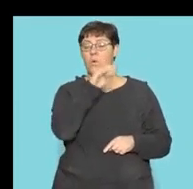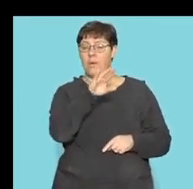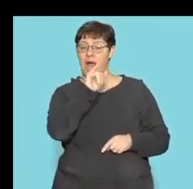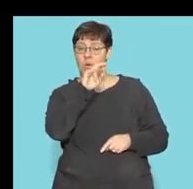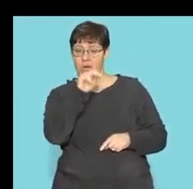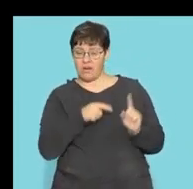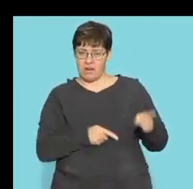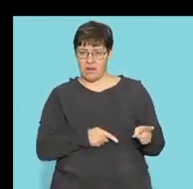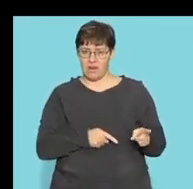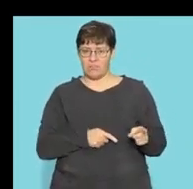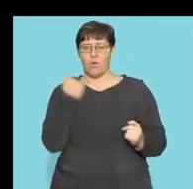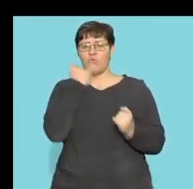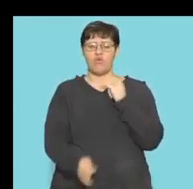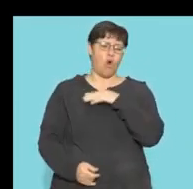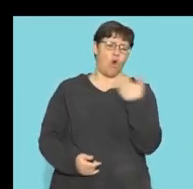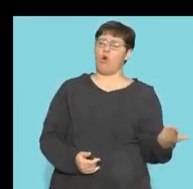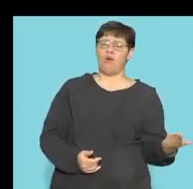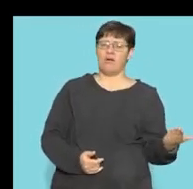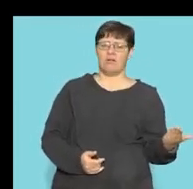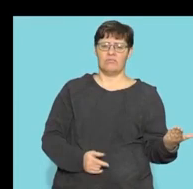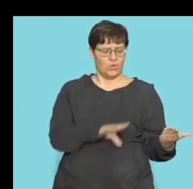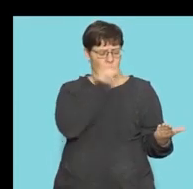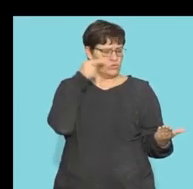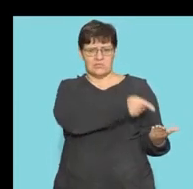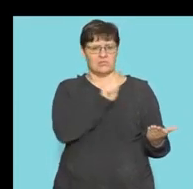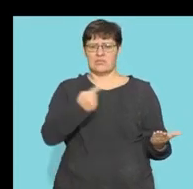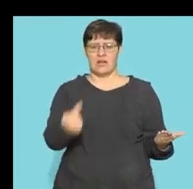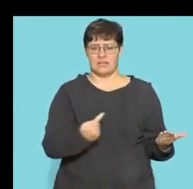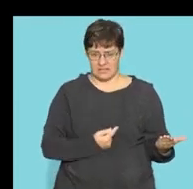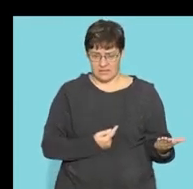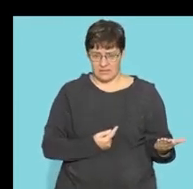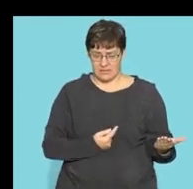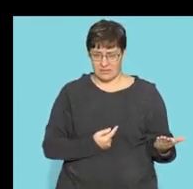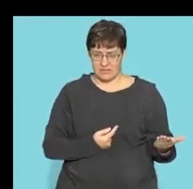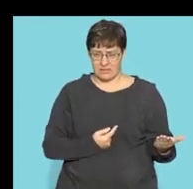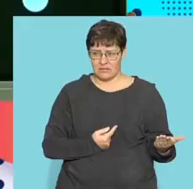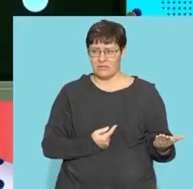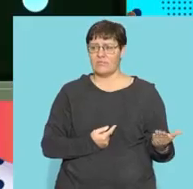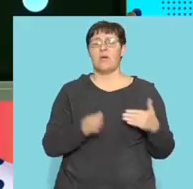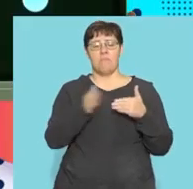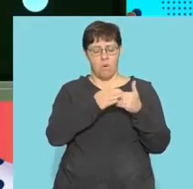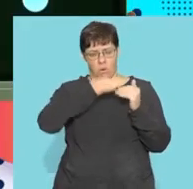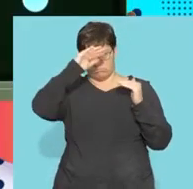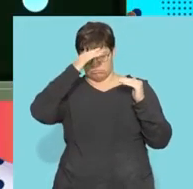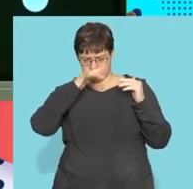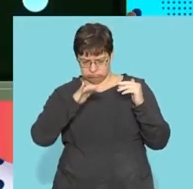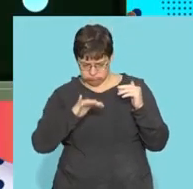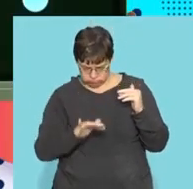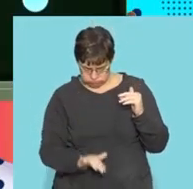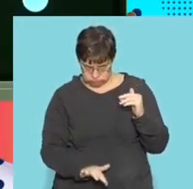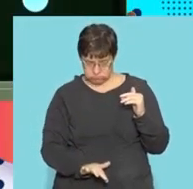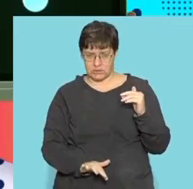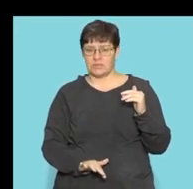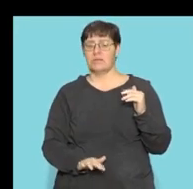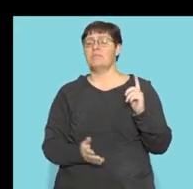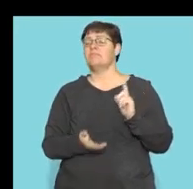there are the copper ions. So they're on the wrong side of the table. We can't choose them. So let's go lower down